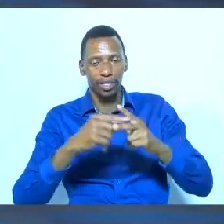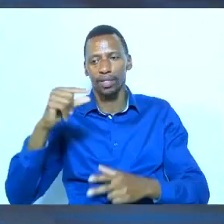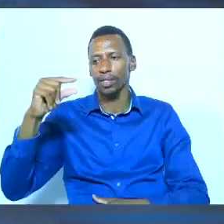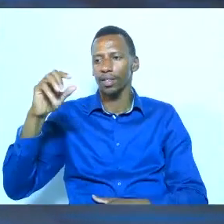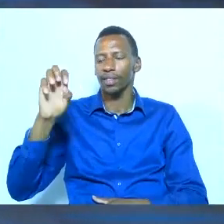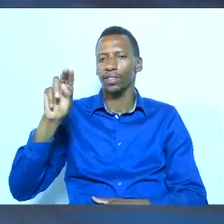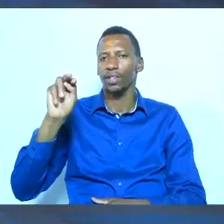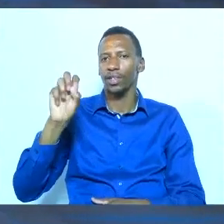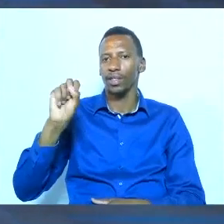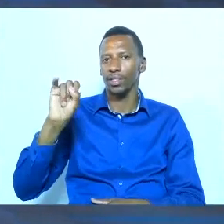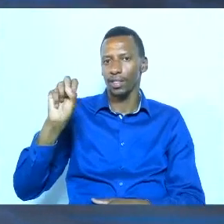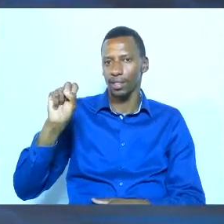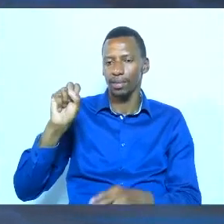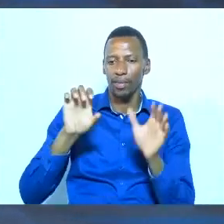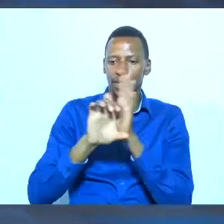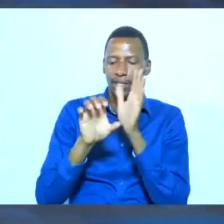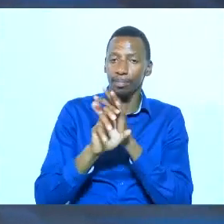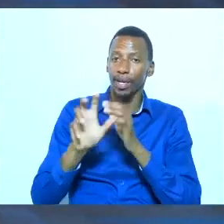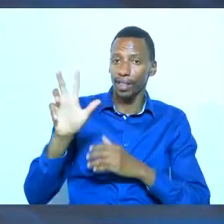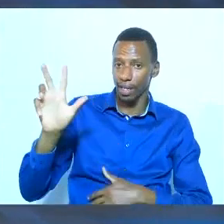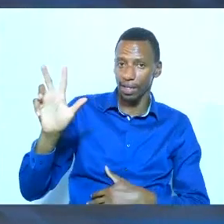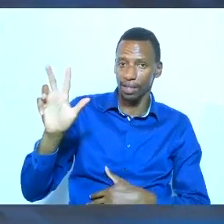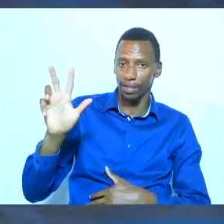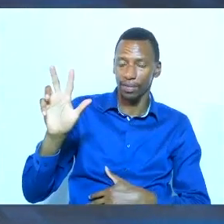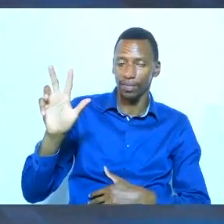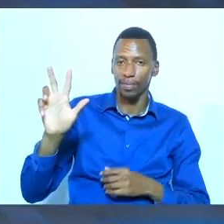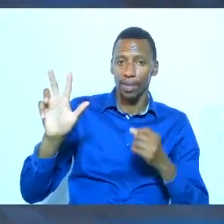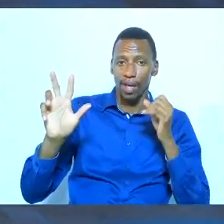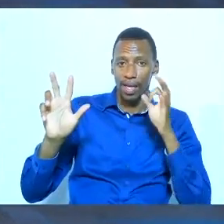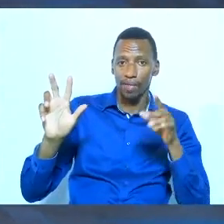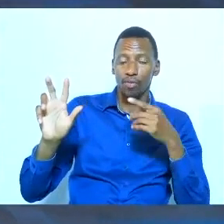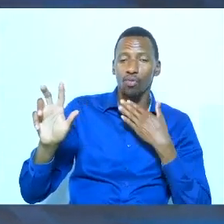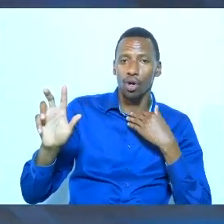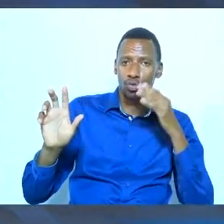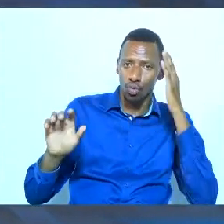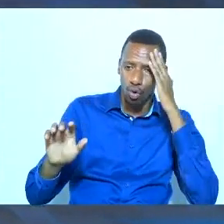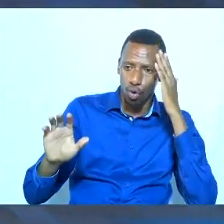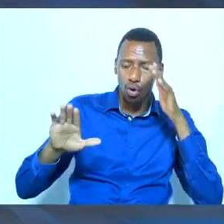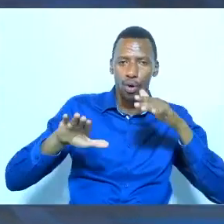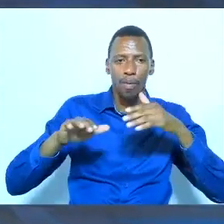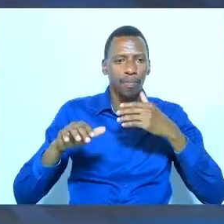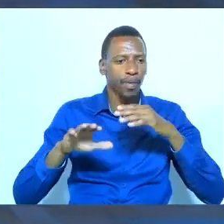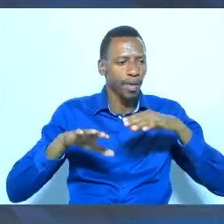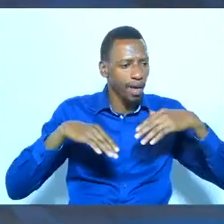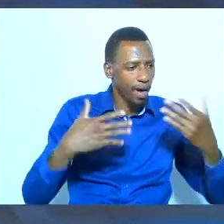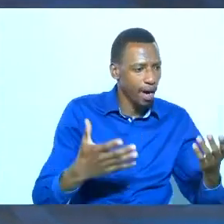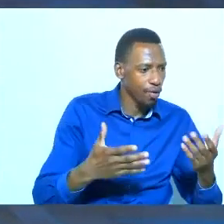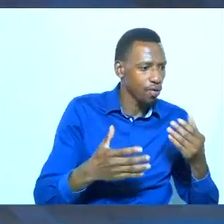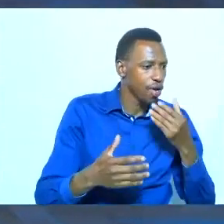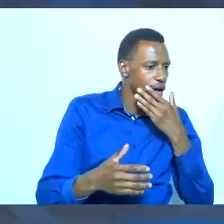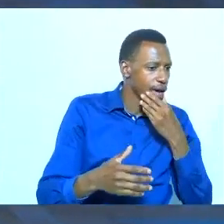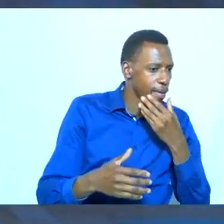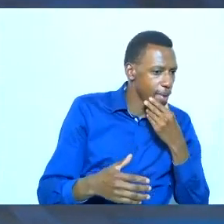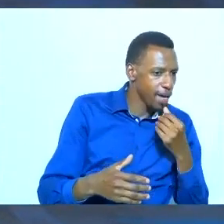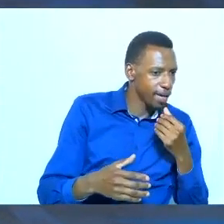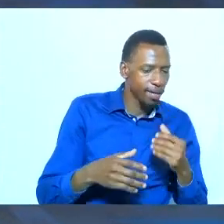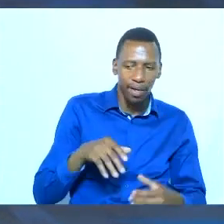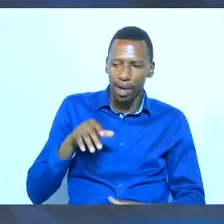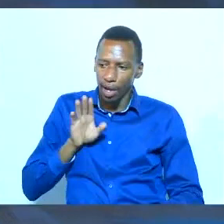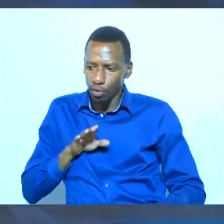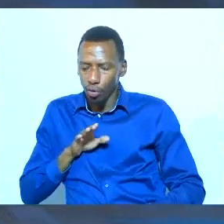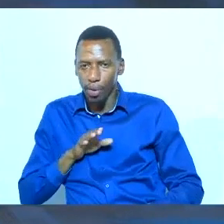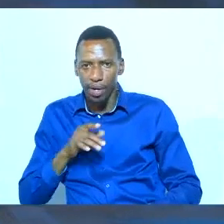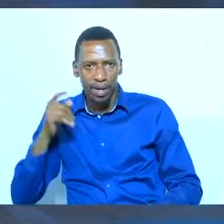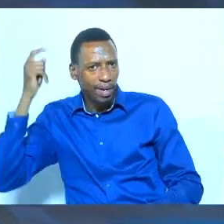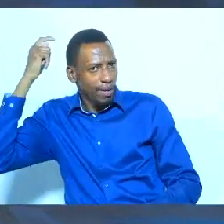especially chapter 3, if you want to know how men and female brain works